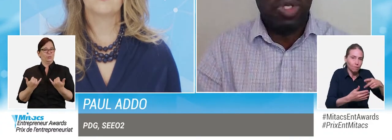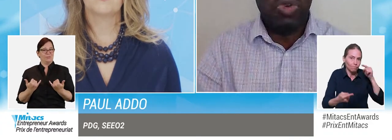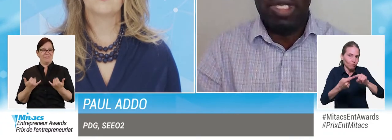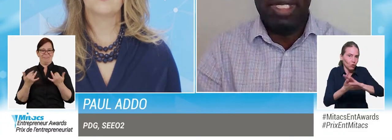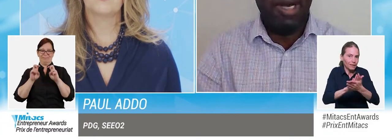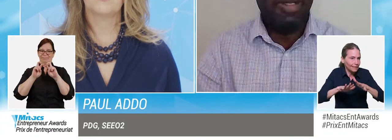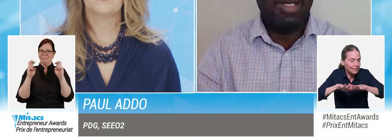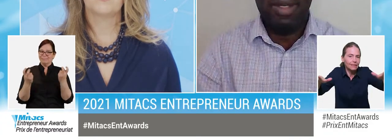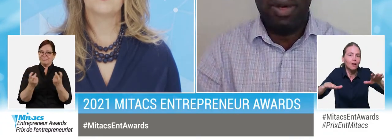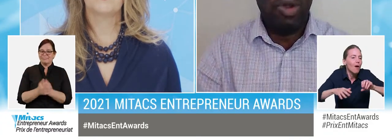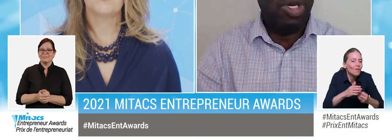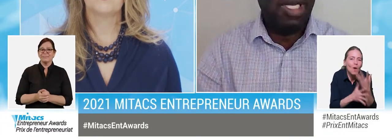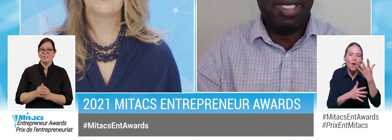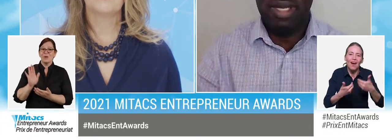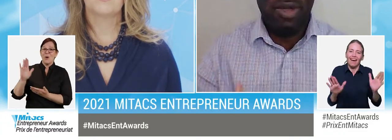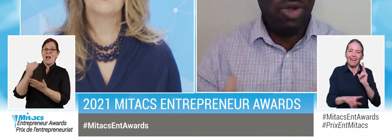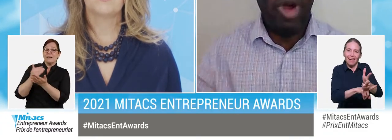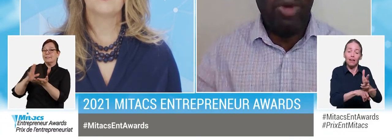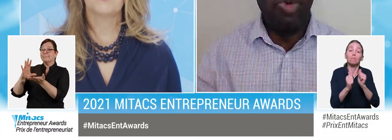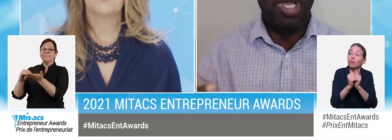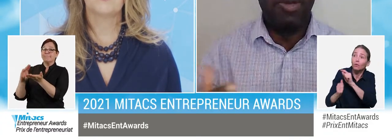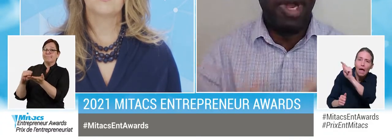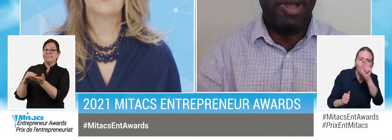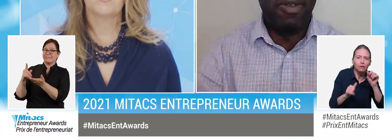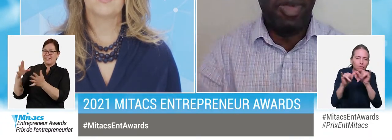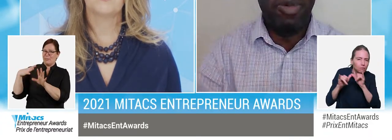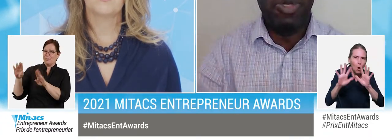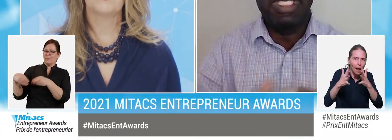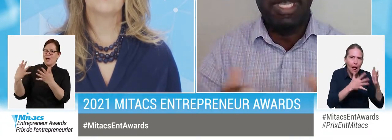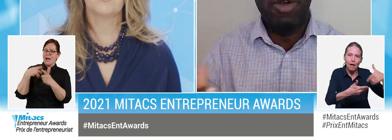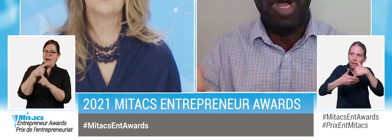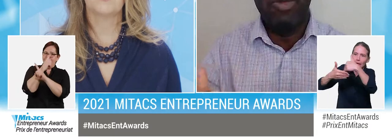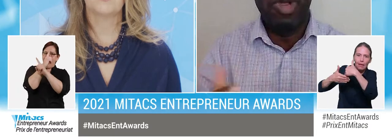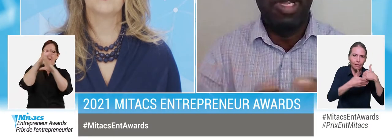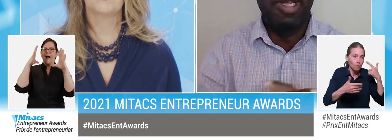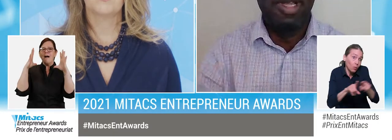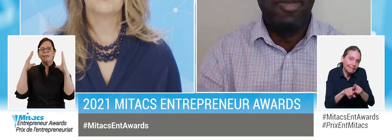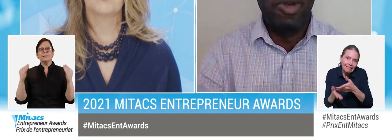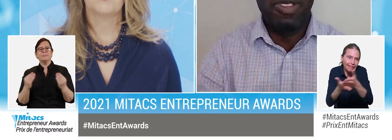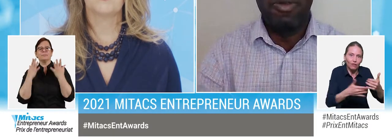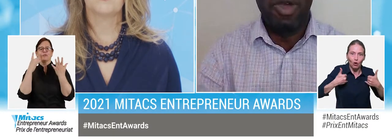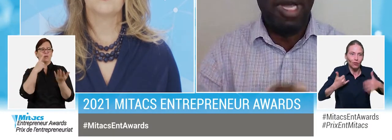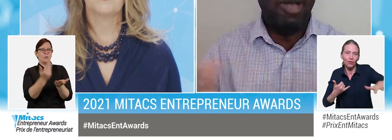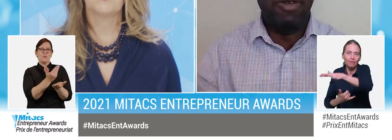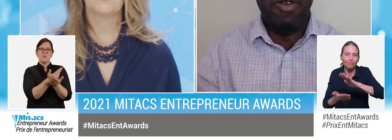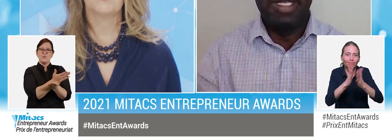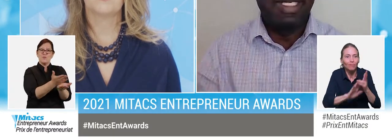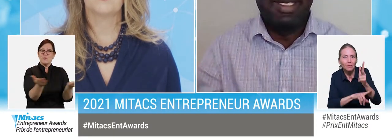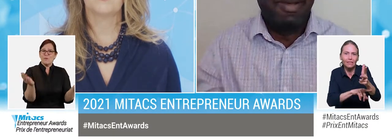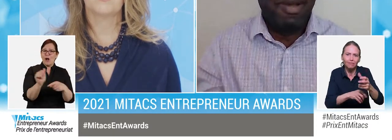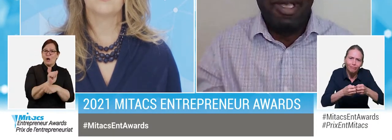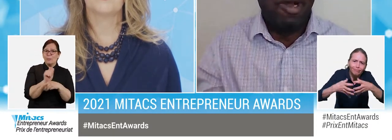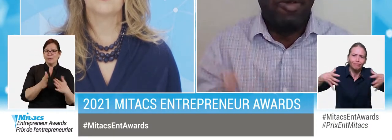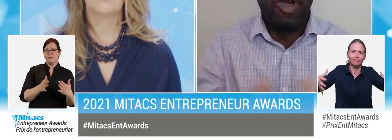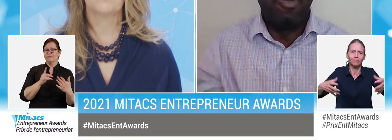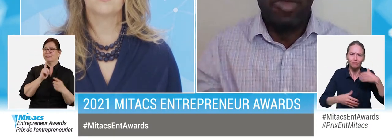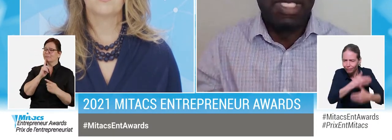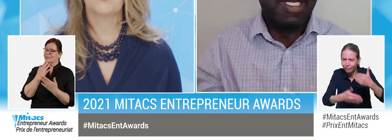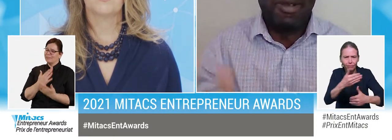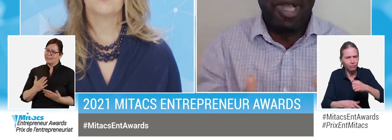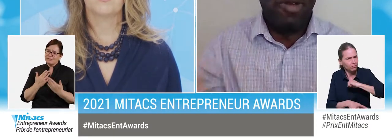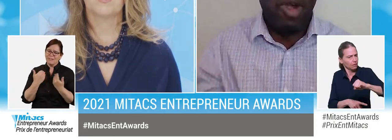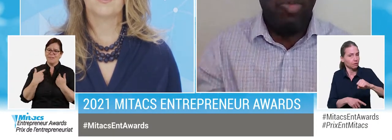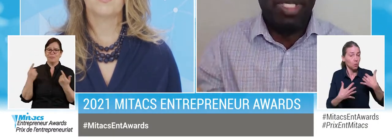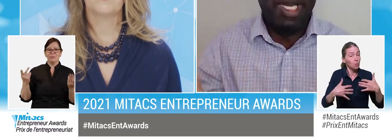have to also stretch it out. You know, you need your runway, right? You have to be able to extend your runway, because if you are out of funds, you know, you have